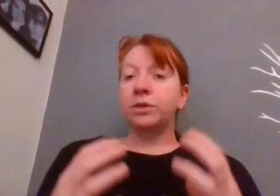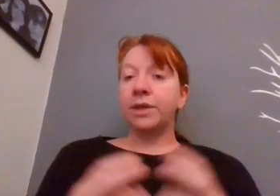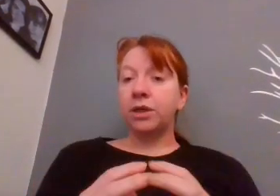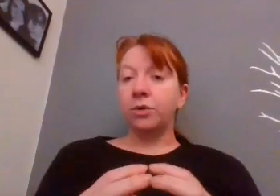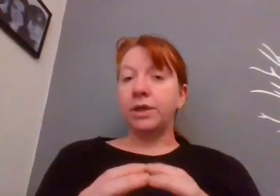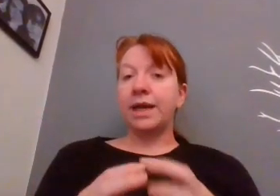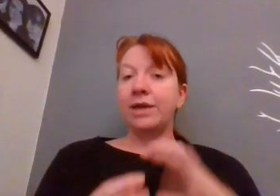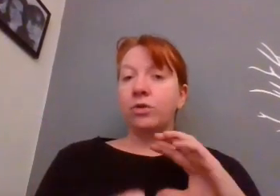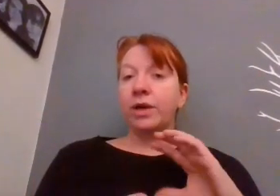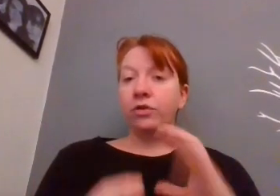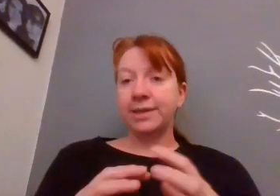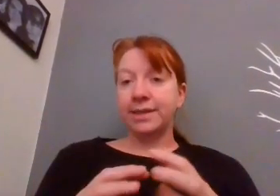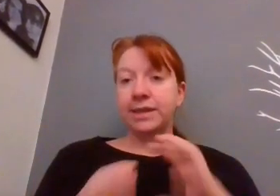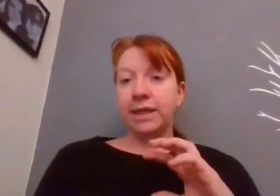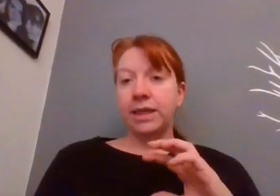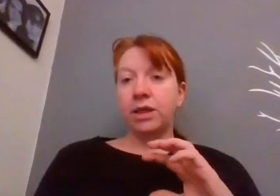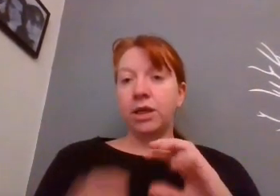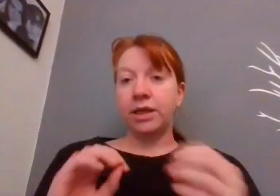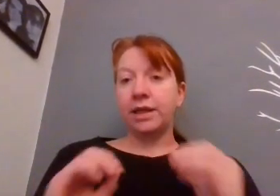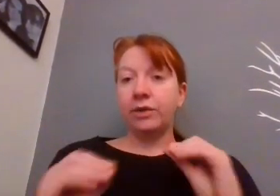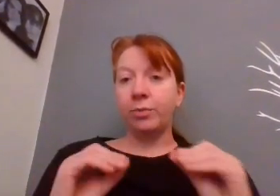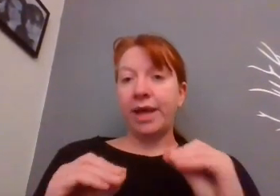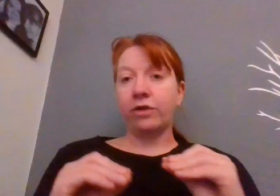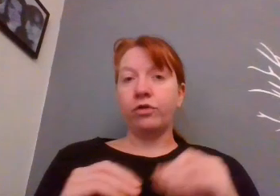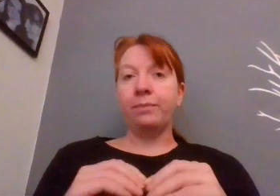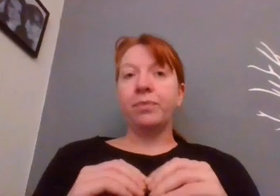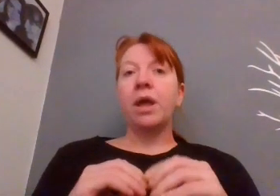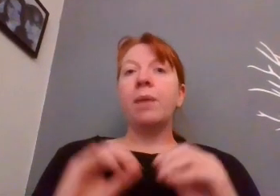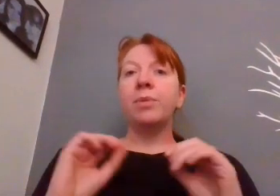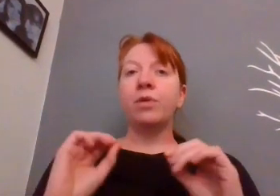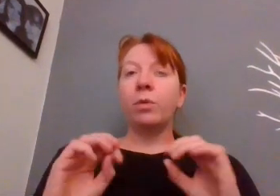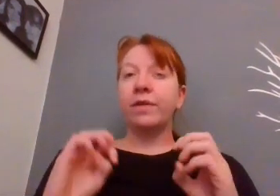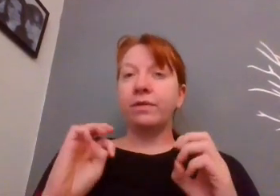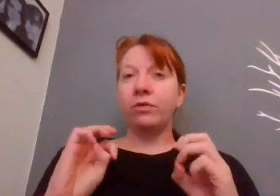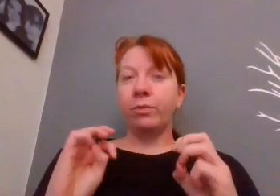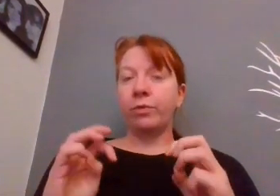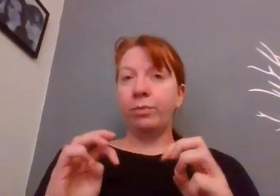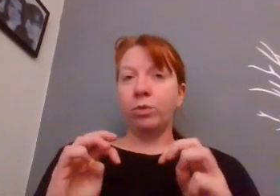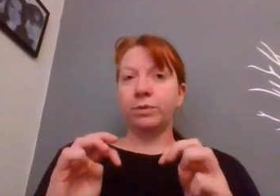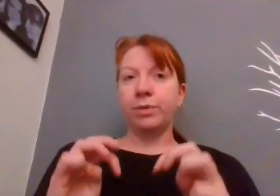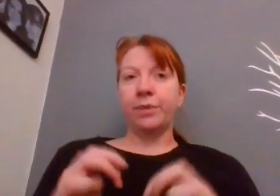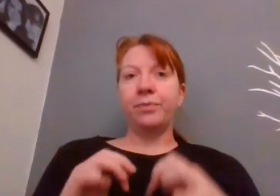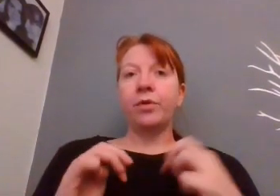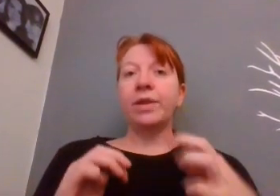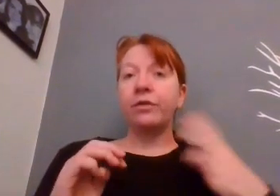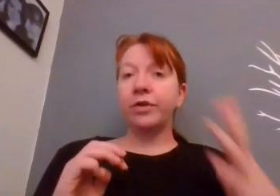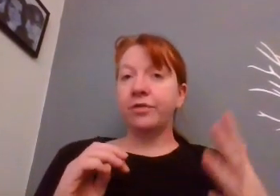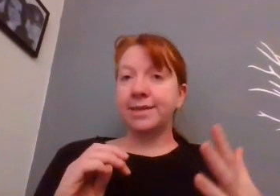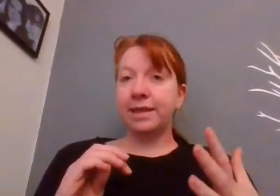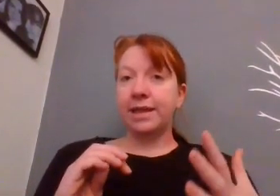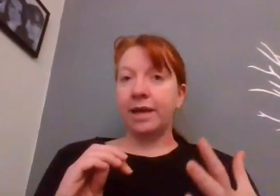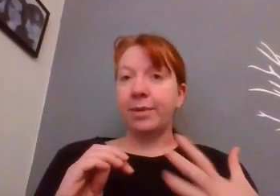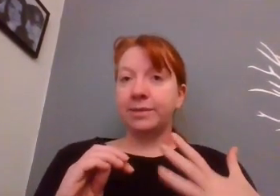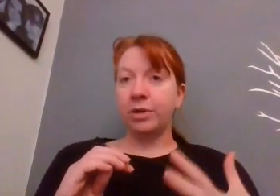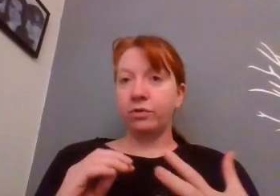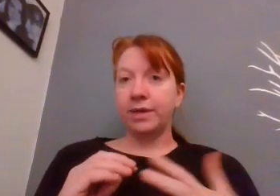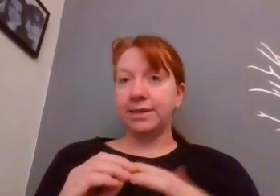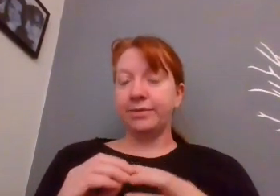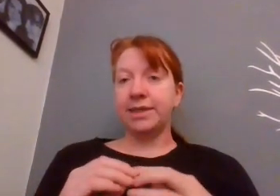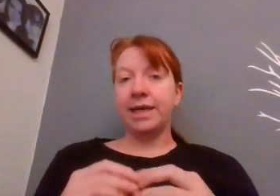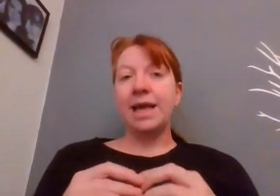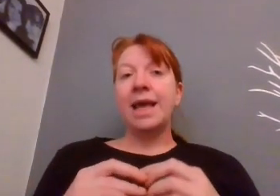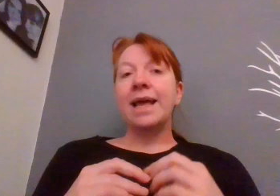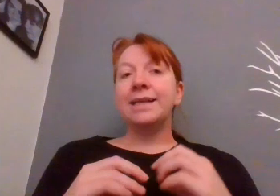just something I want to include in case you're interested in learning a little bit extra. But don't worry, this is not the most important part. So another interesting thing about